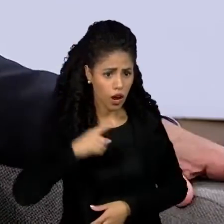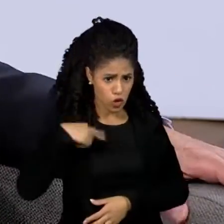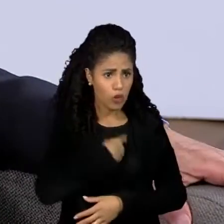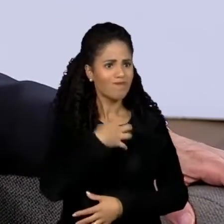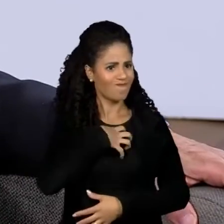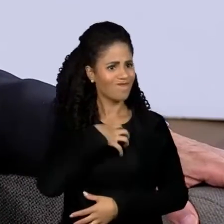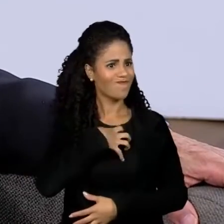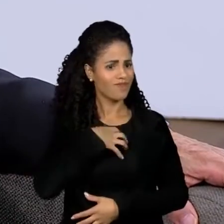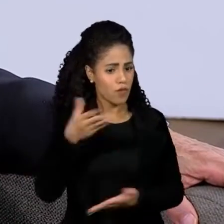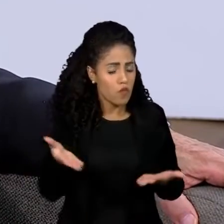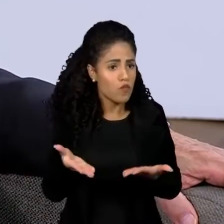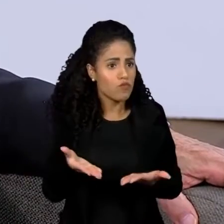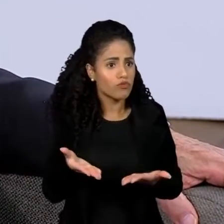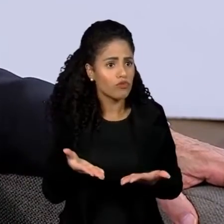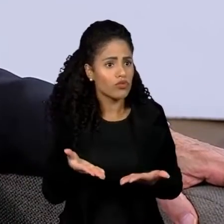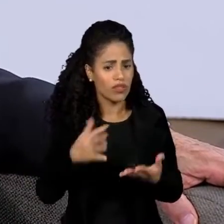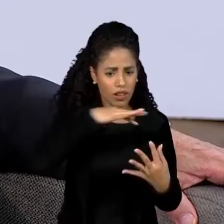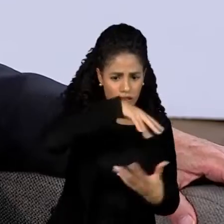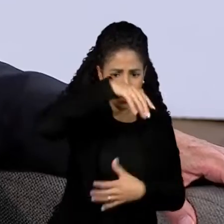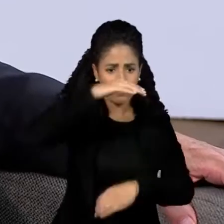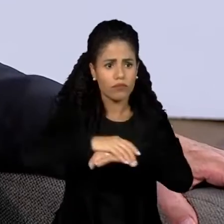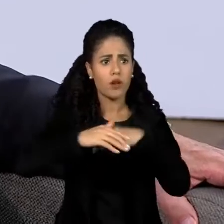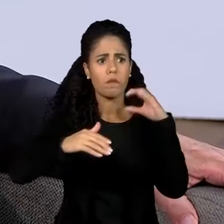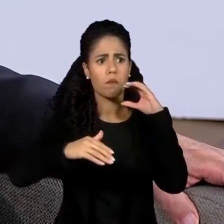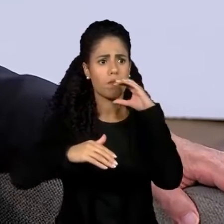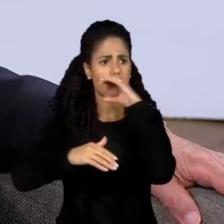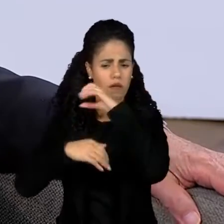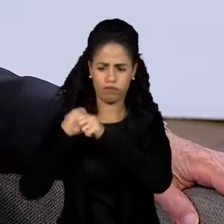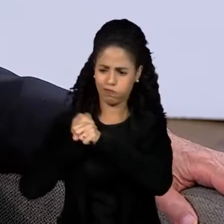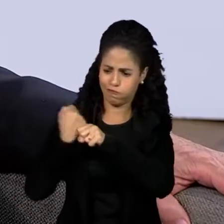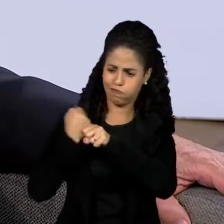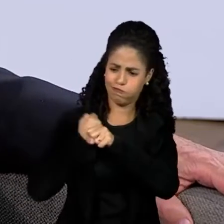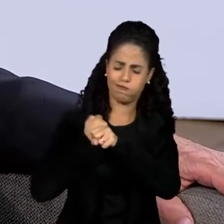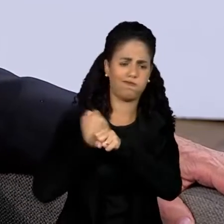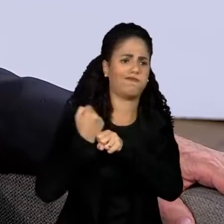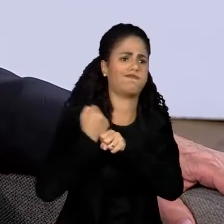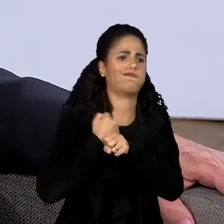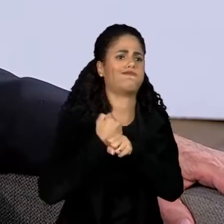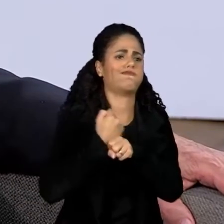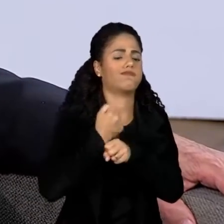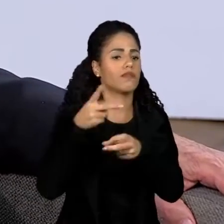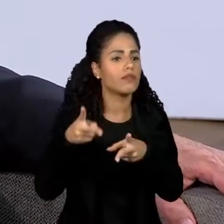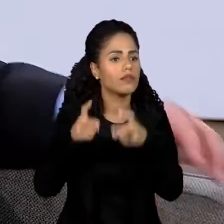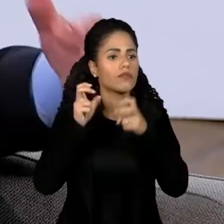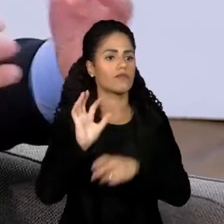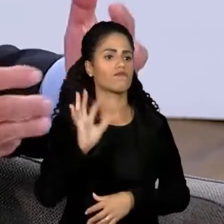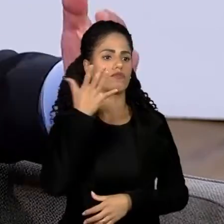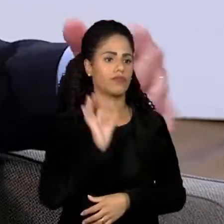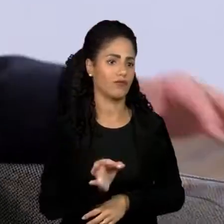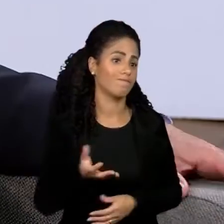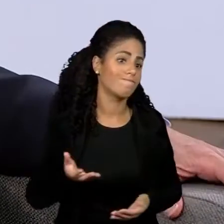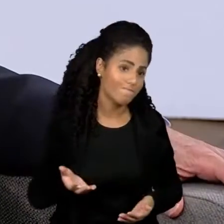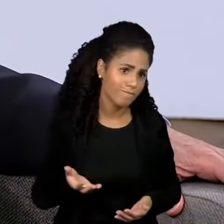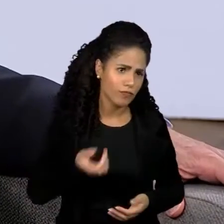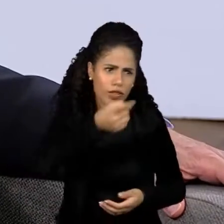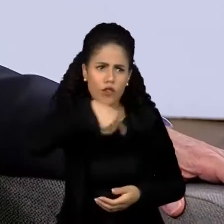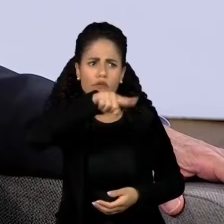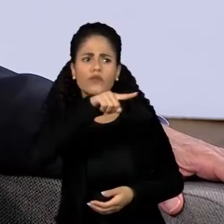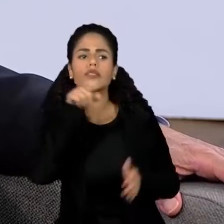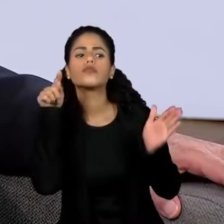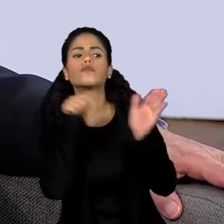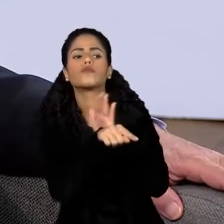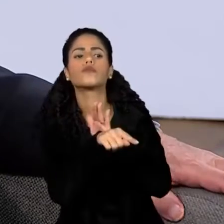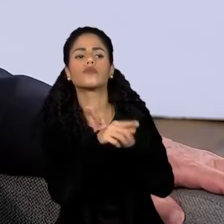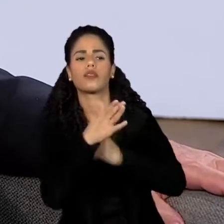unfortunately, in the last few years, we are really seeing the effects. So you ask, are